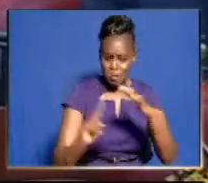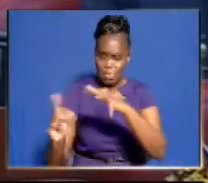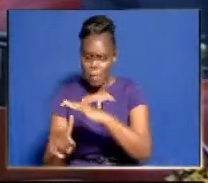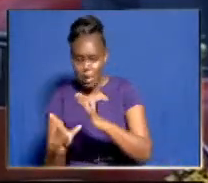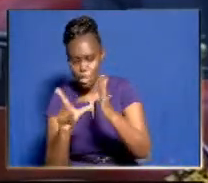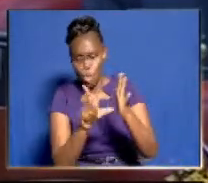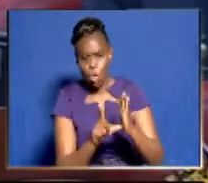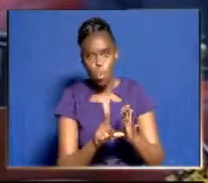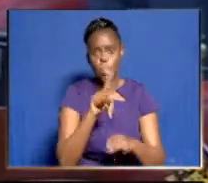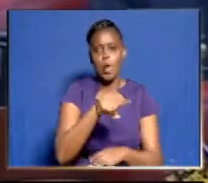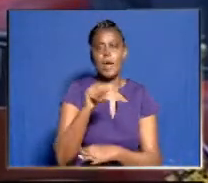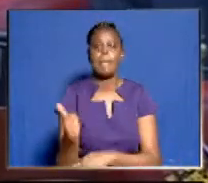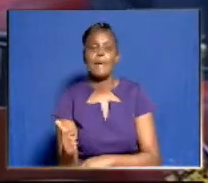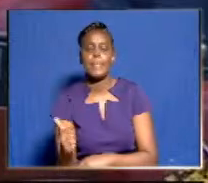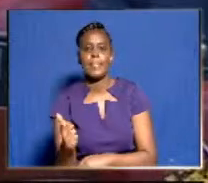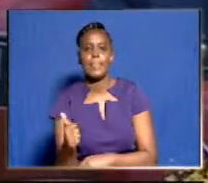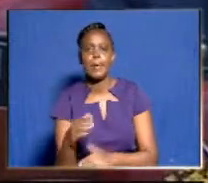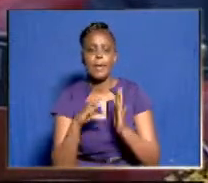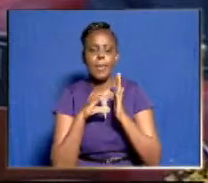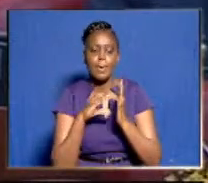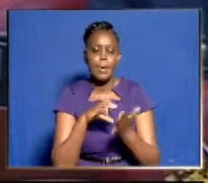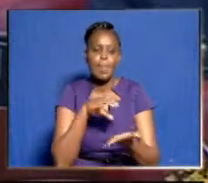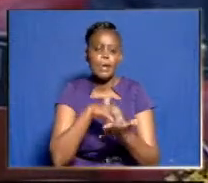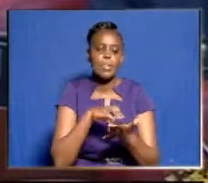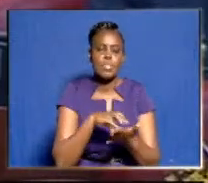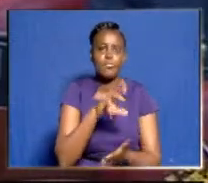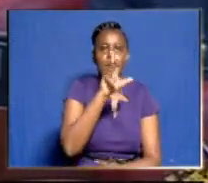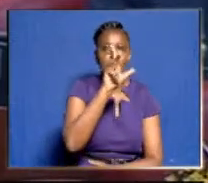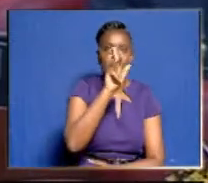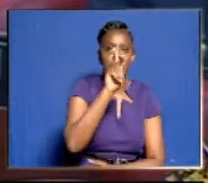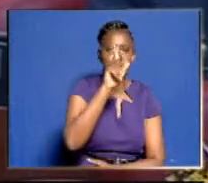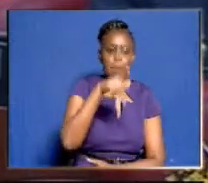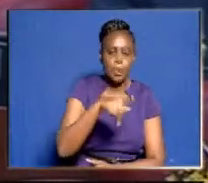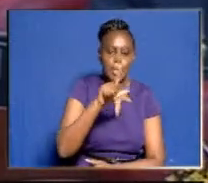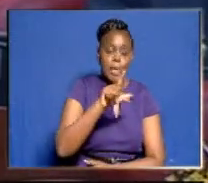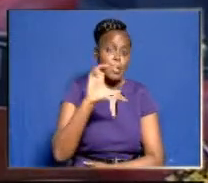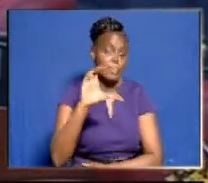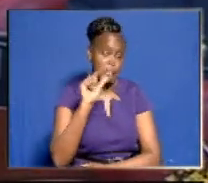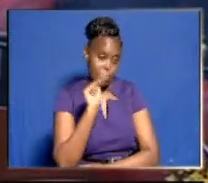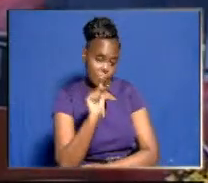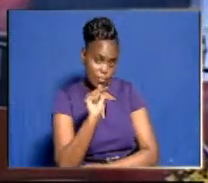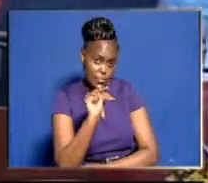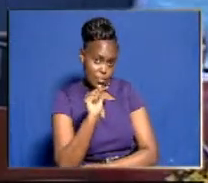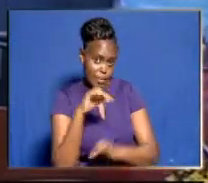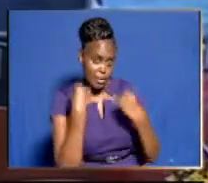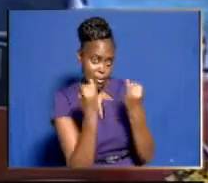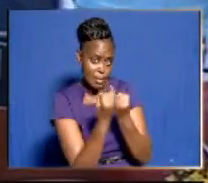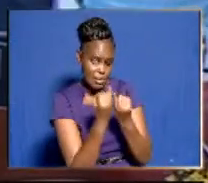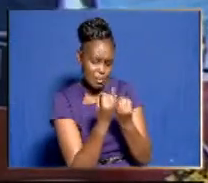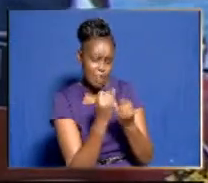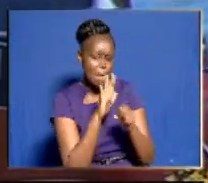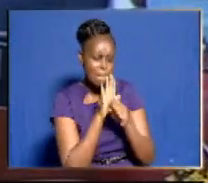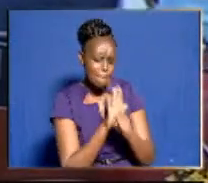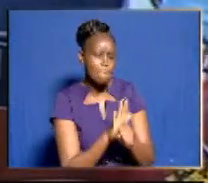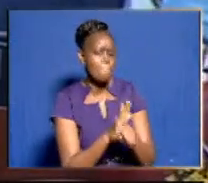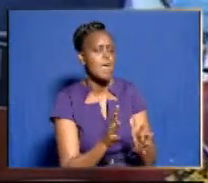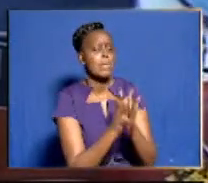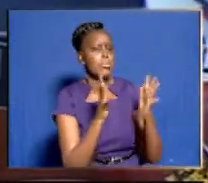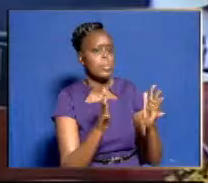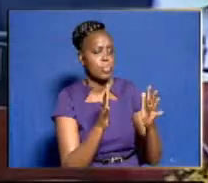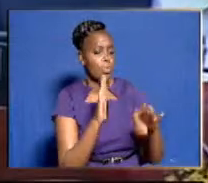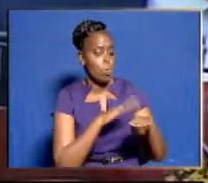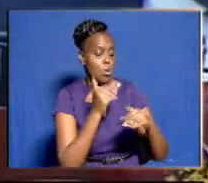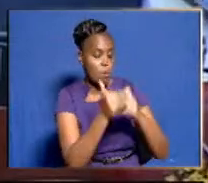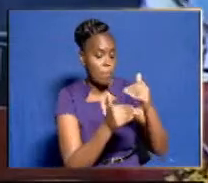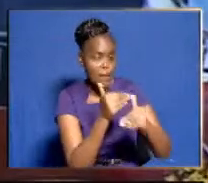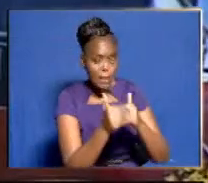example is a case of KPLC, for instance, that they are already under big pressure on